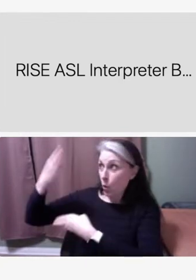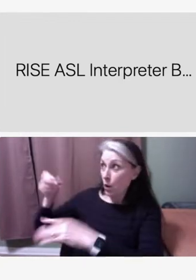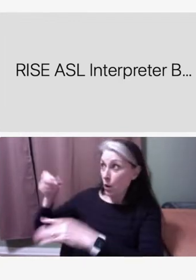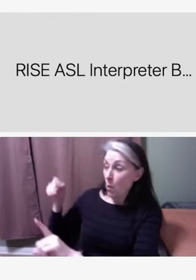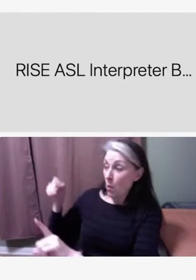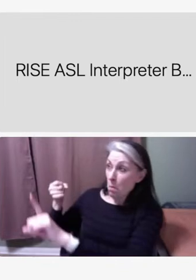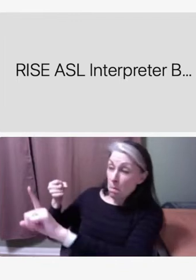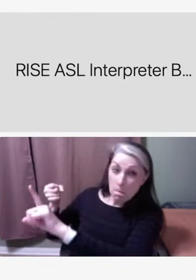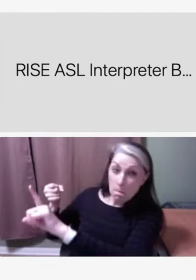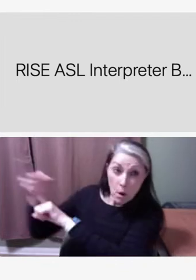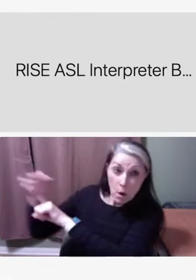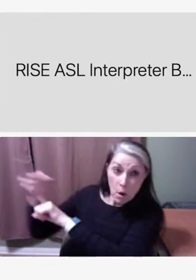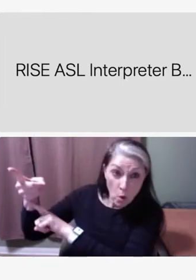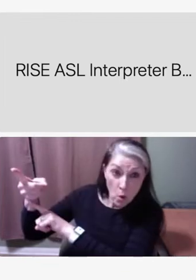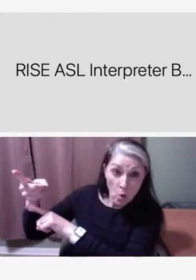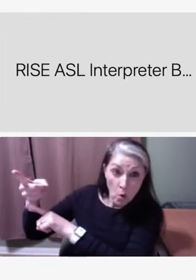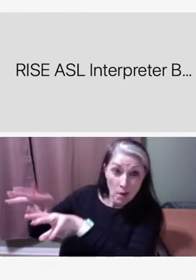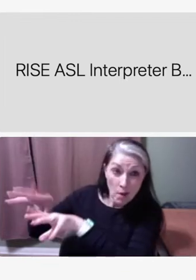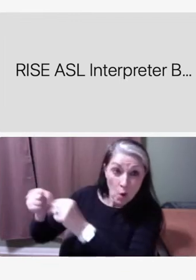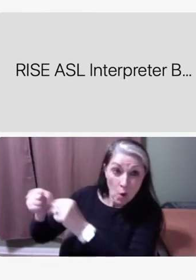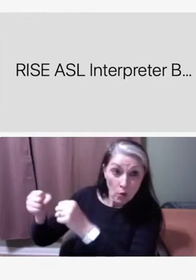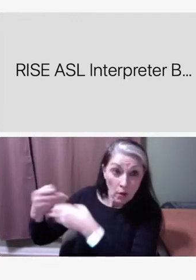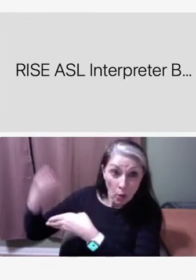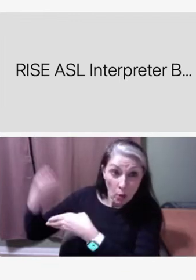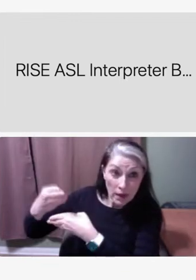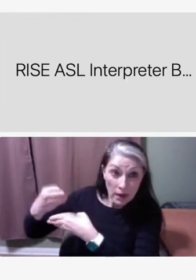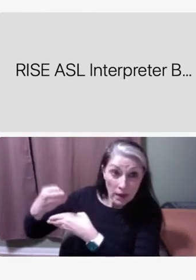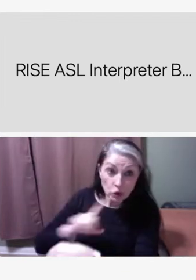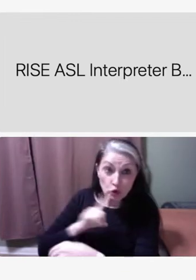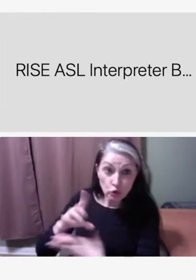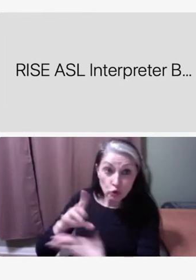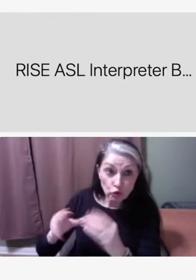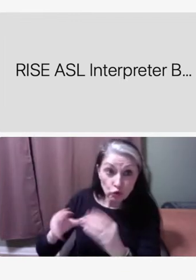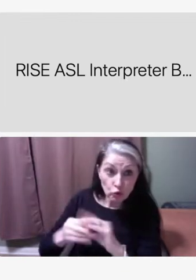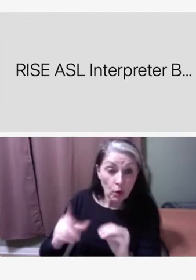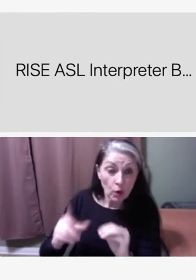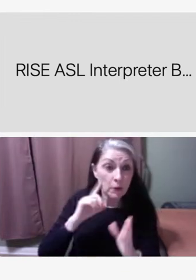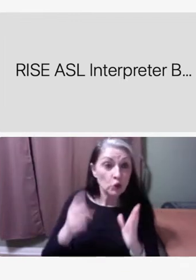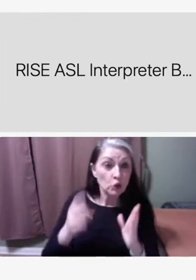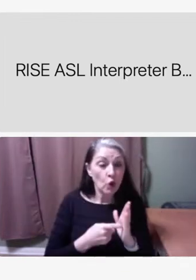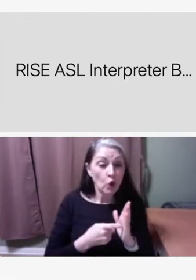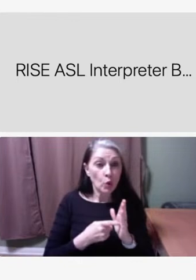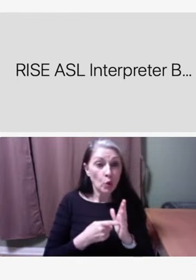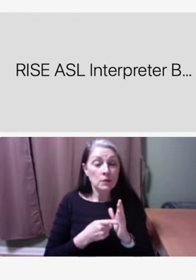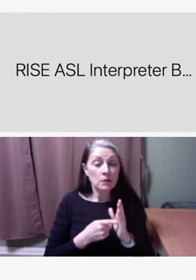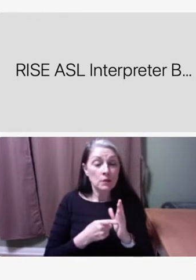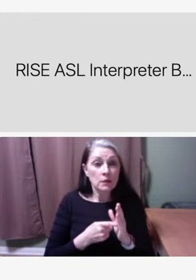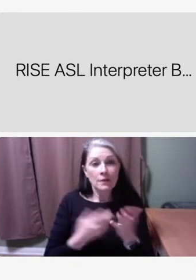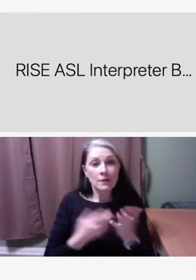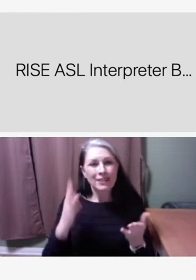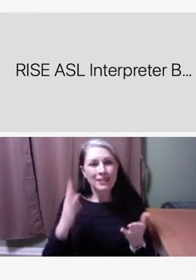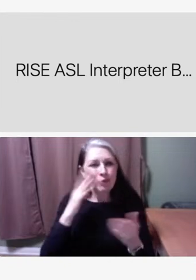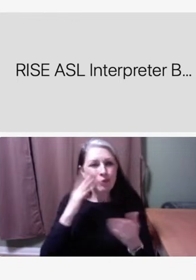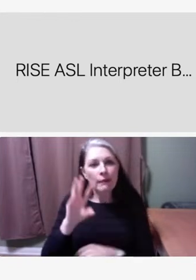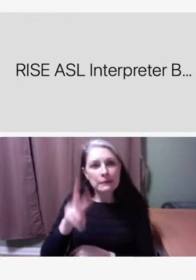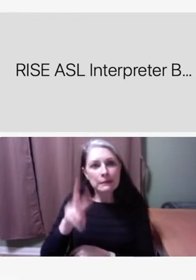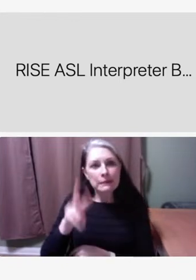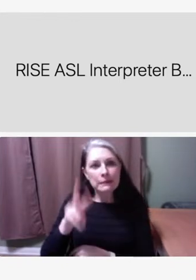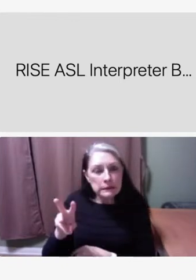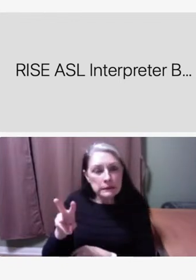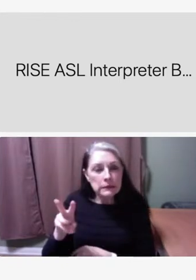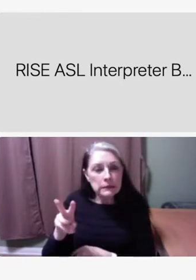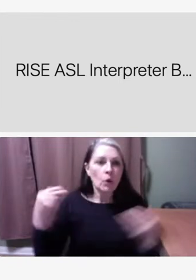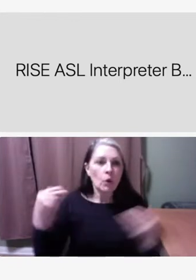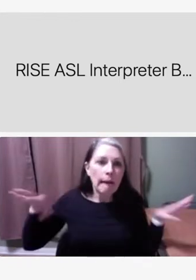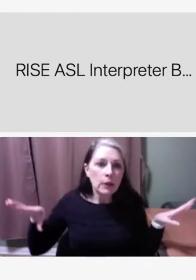But you'll notice that a lot of the, even the 66ers, Angels, Dodgers, they're just